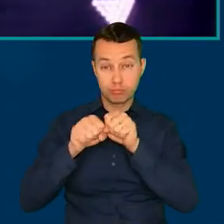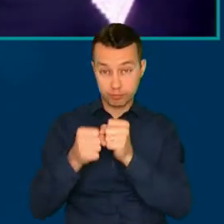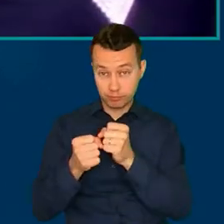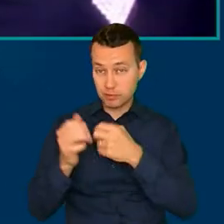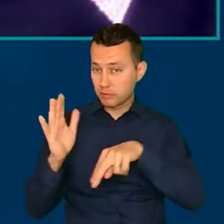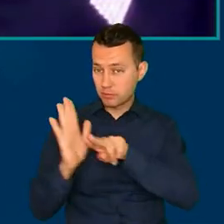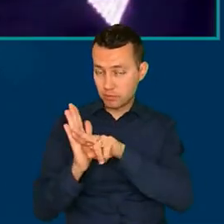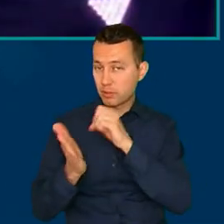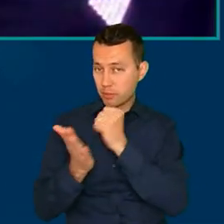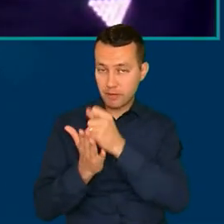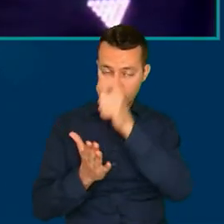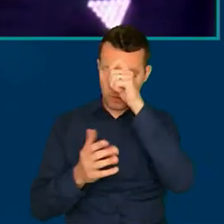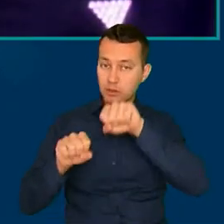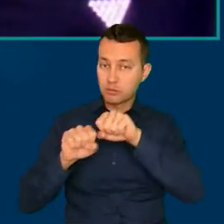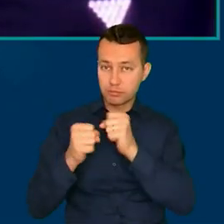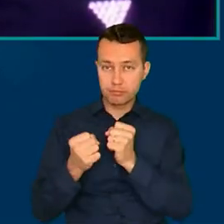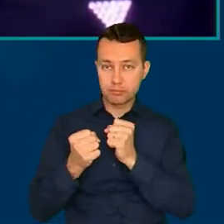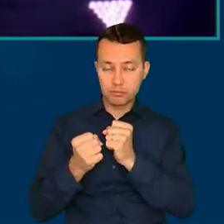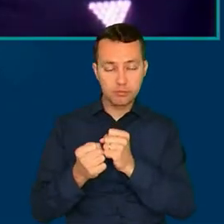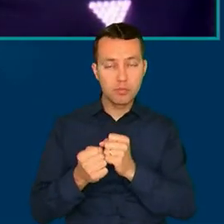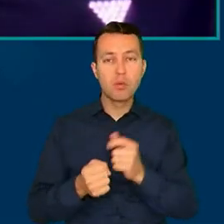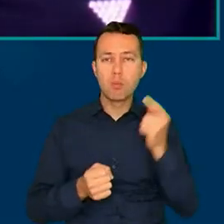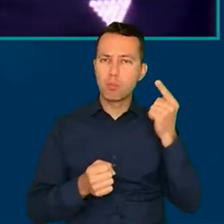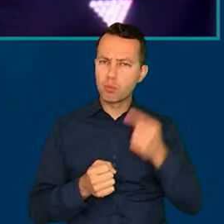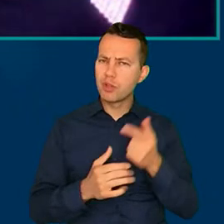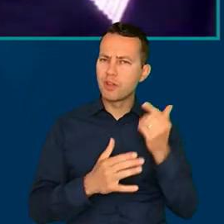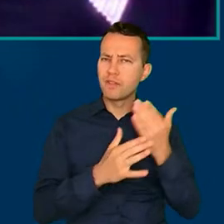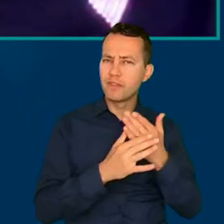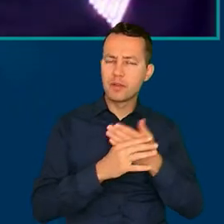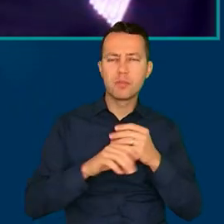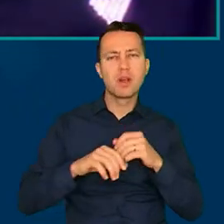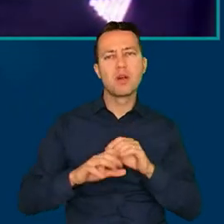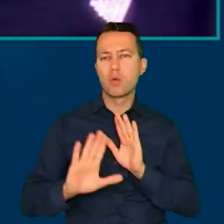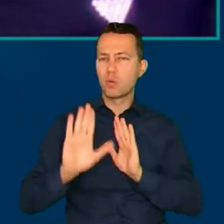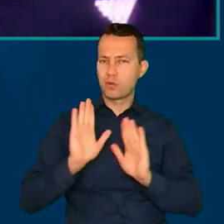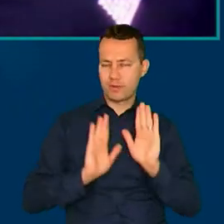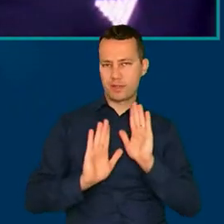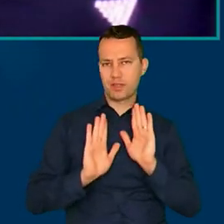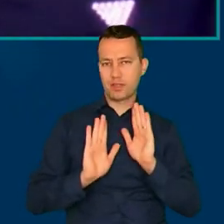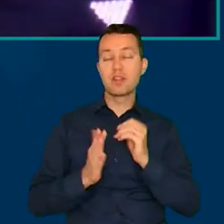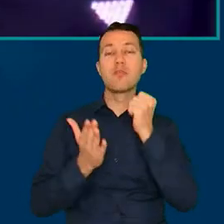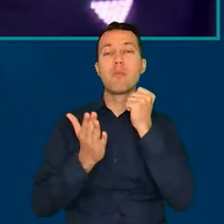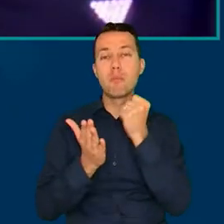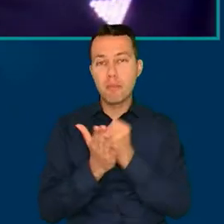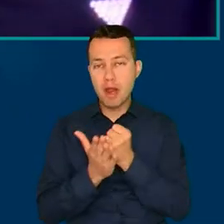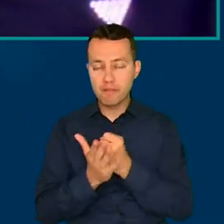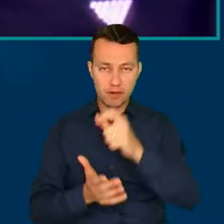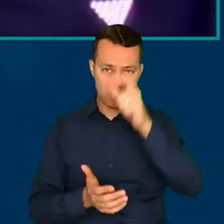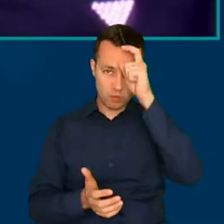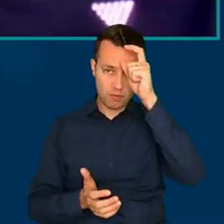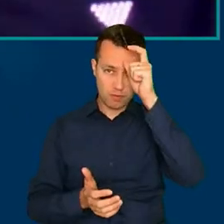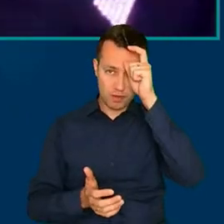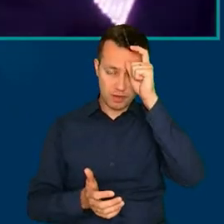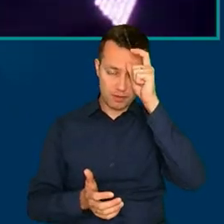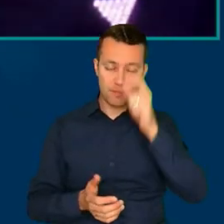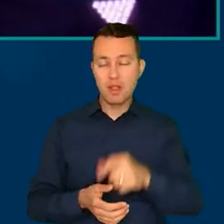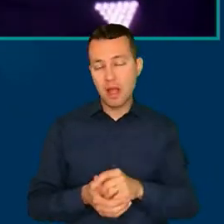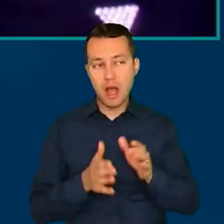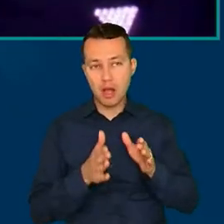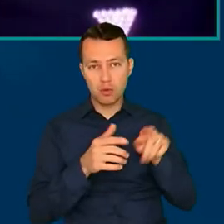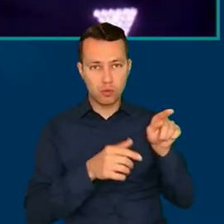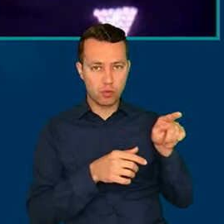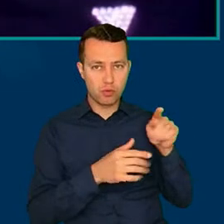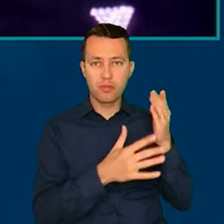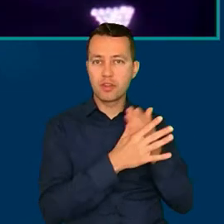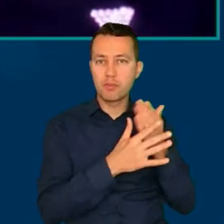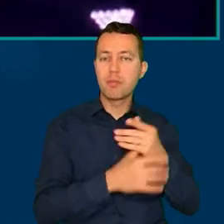must be avoided. Human rights are human rights. They are rights. So at the other side, there are obligations,